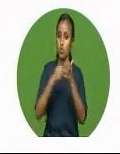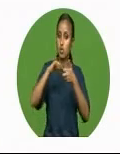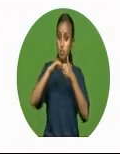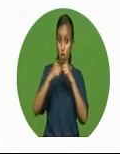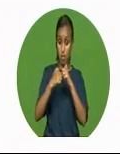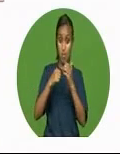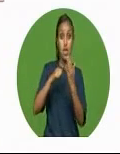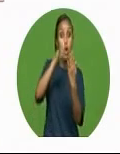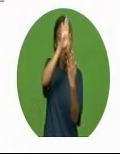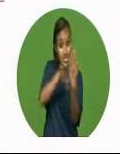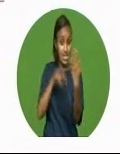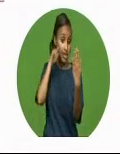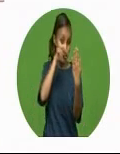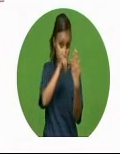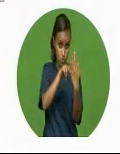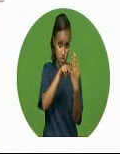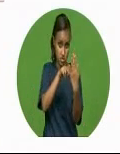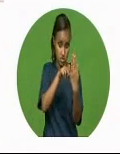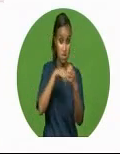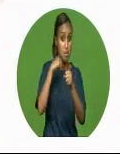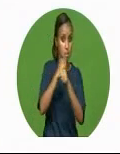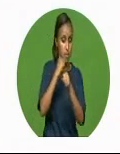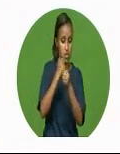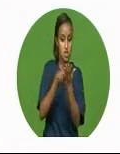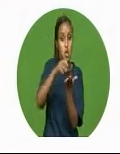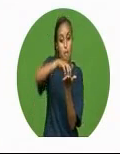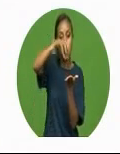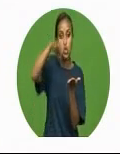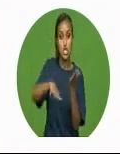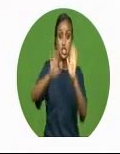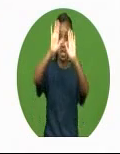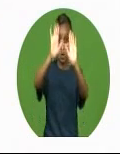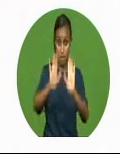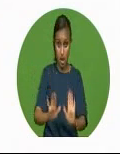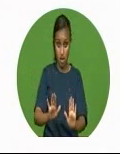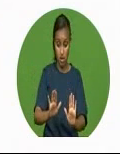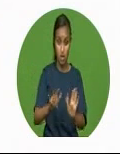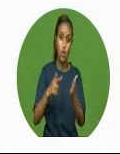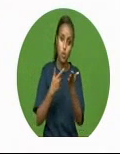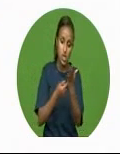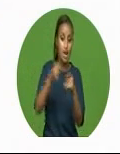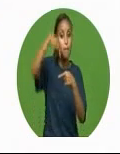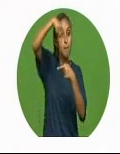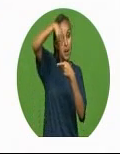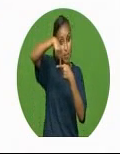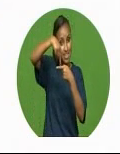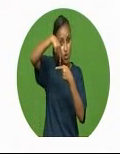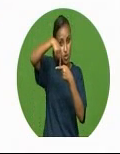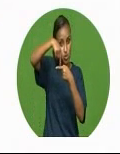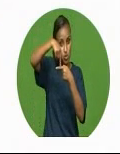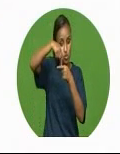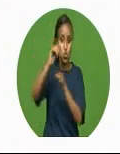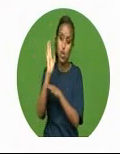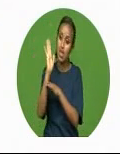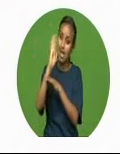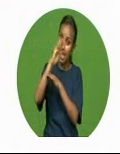this problem. Auxiliary views are made with the projection planes, which are perpendicular